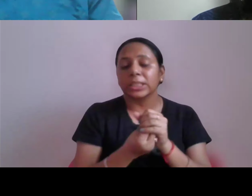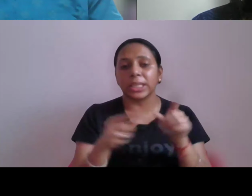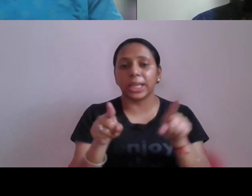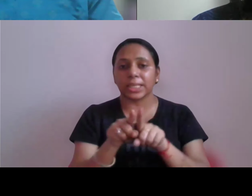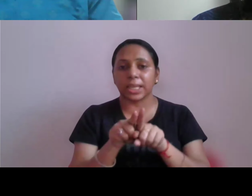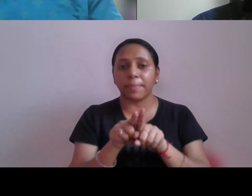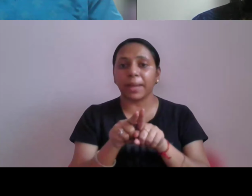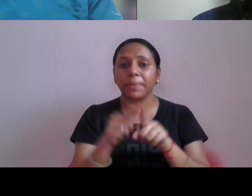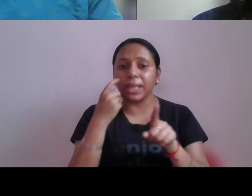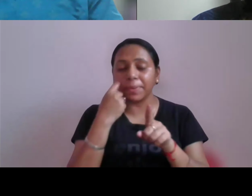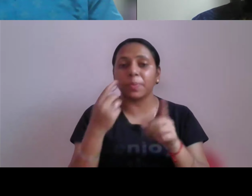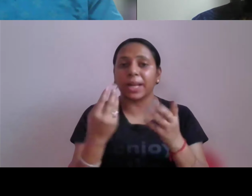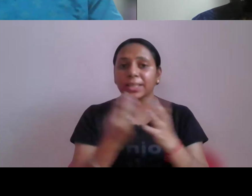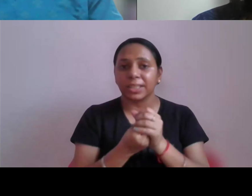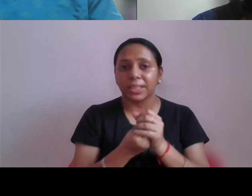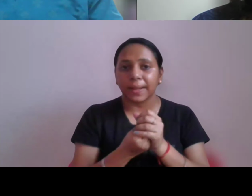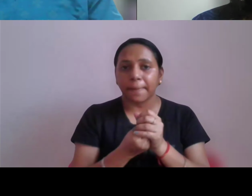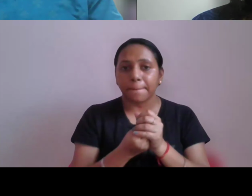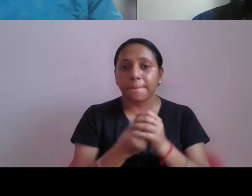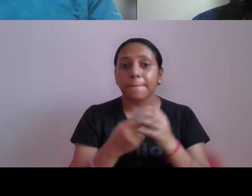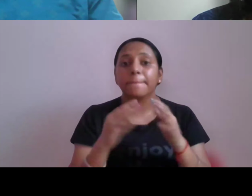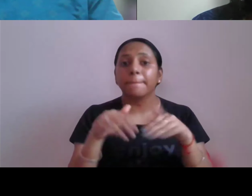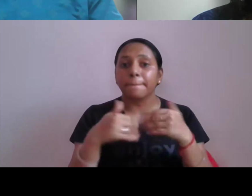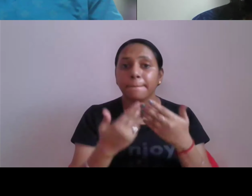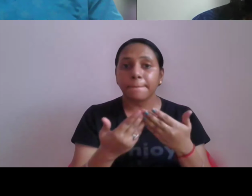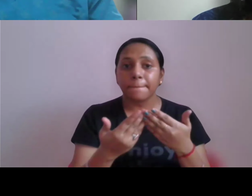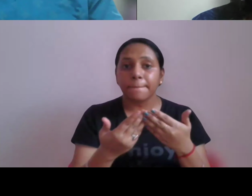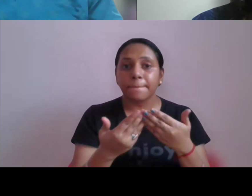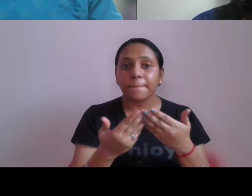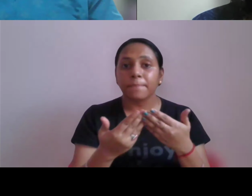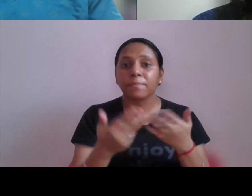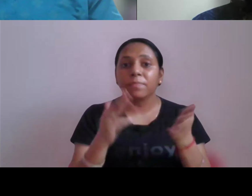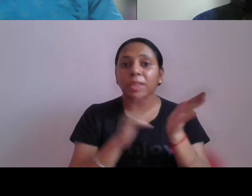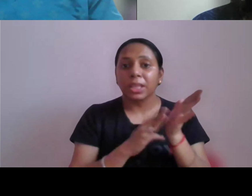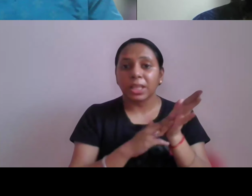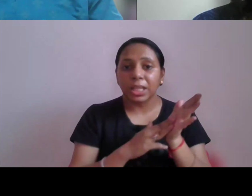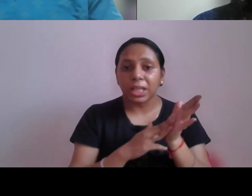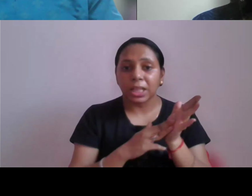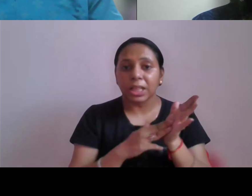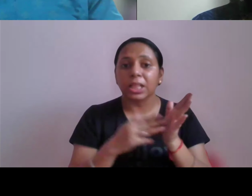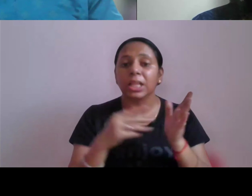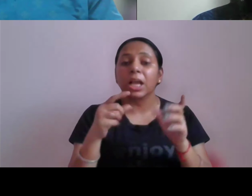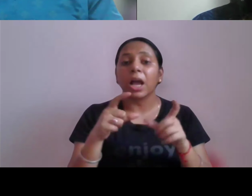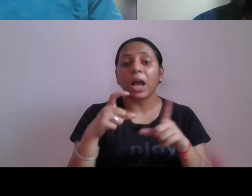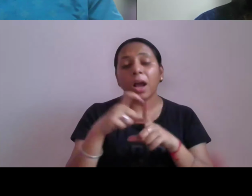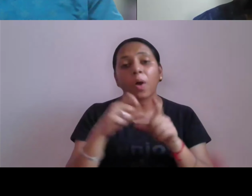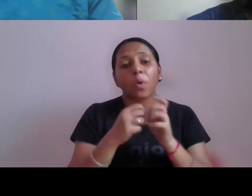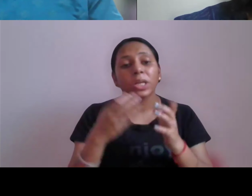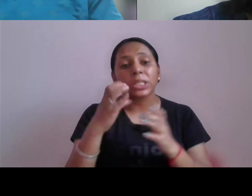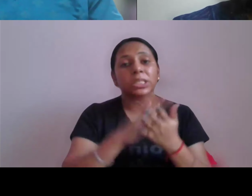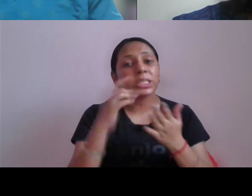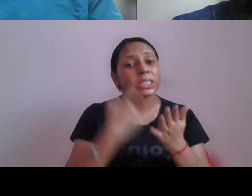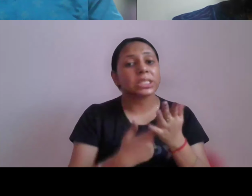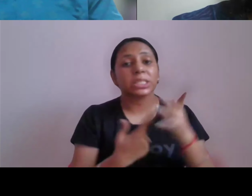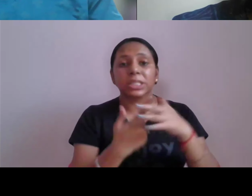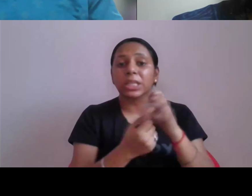Both of these are available on our British Council YouTube playlist. A committed volunteer, Chitra also supports youth